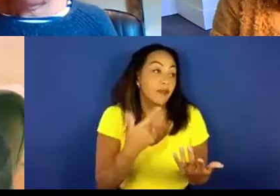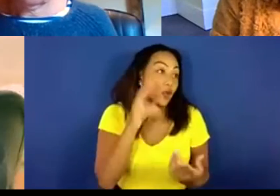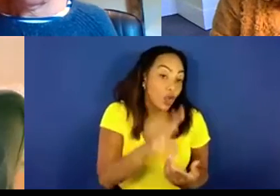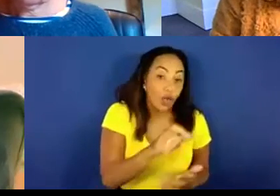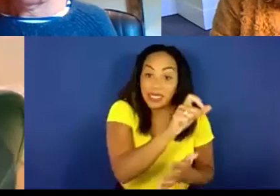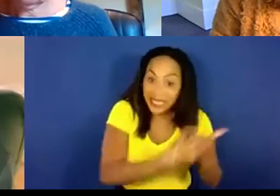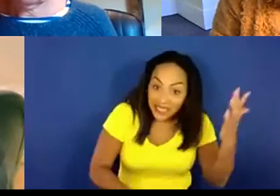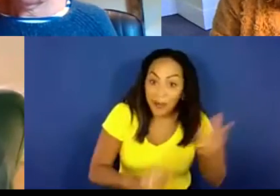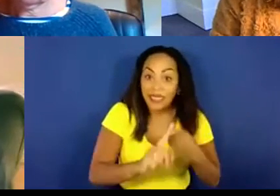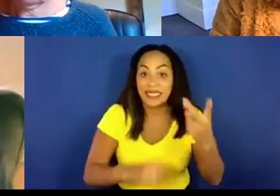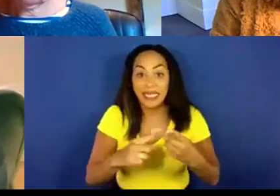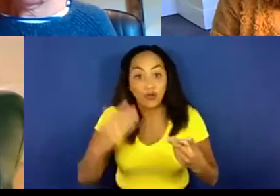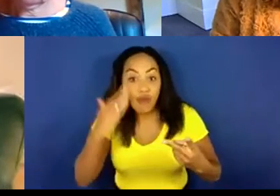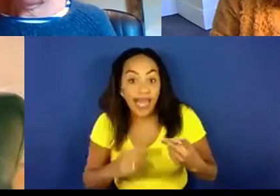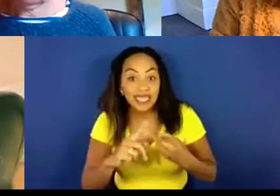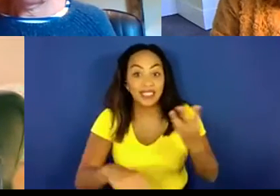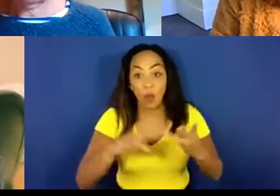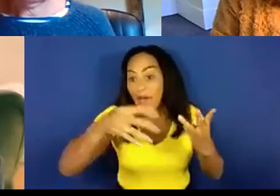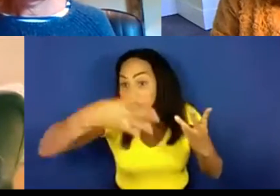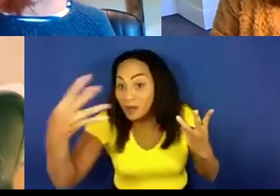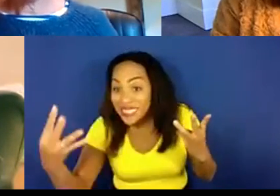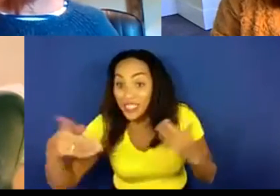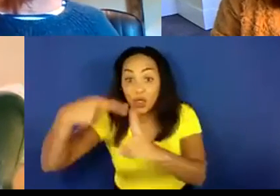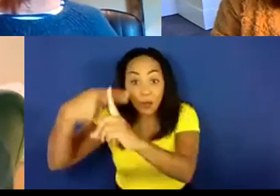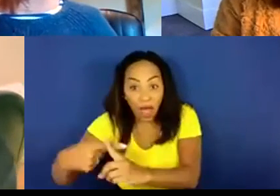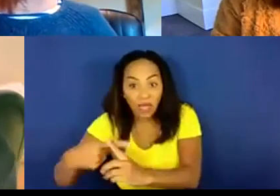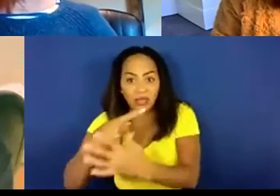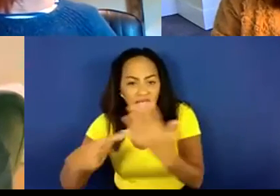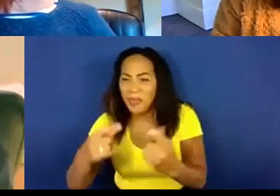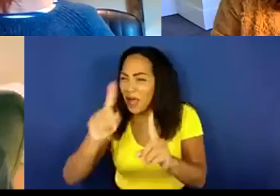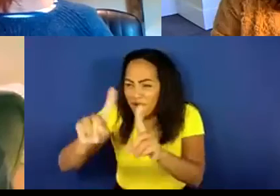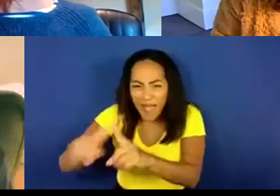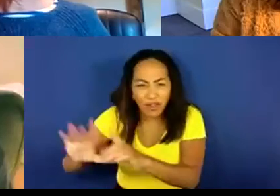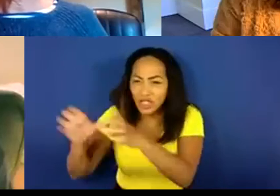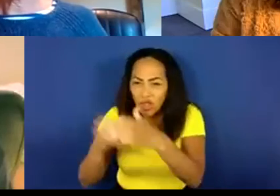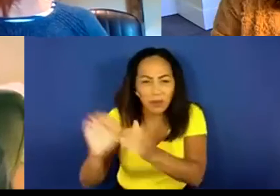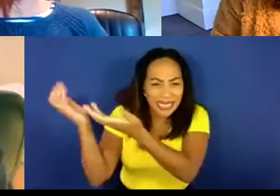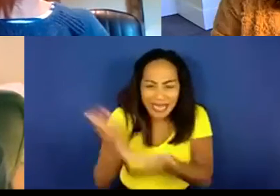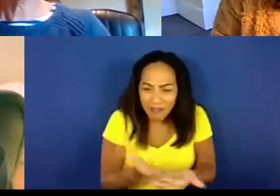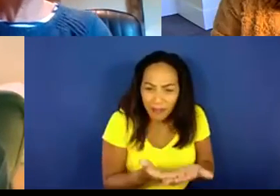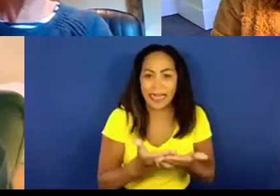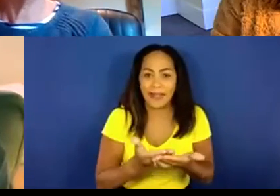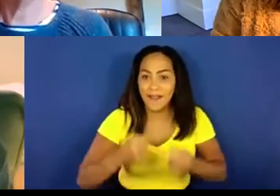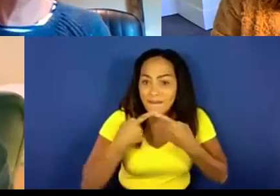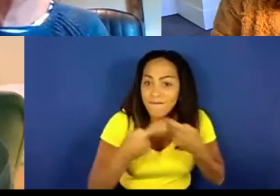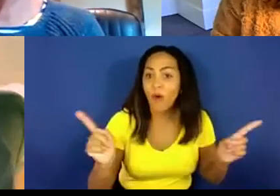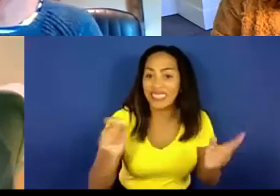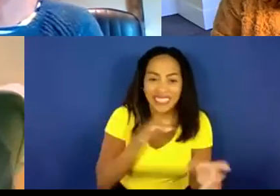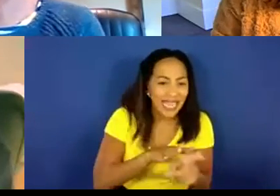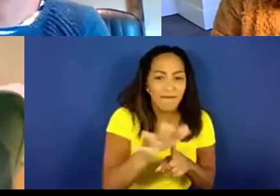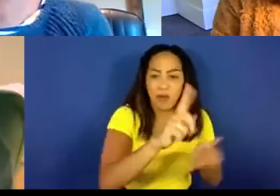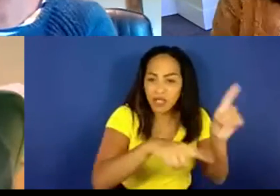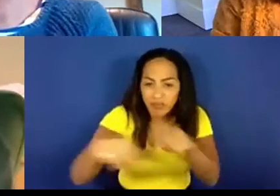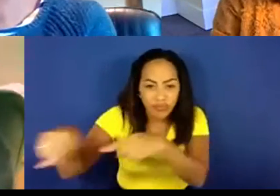you take race, there's so many different groups who are delivering voice and influence in one way or another. But the main thing was we gained so much from